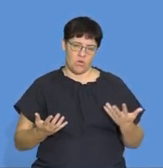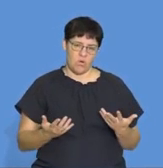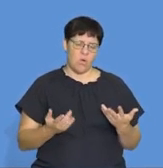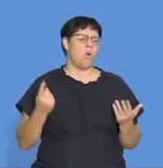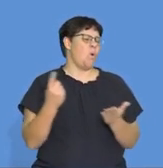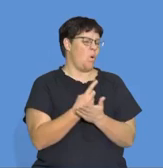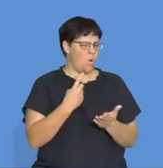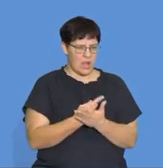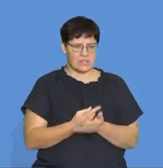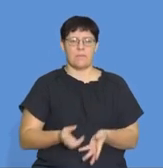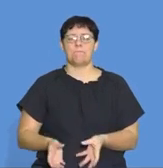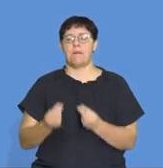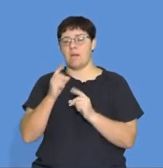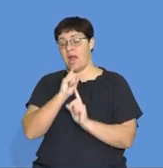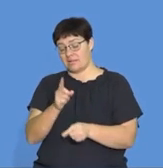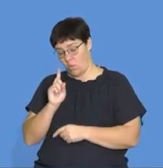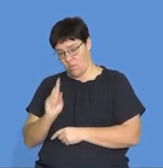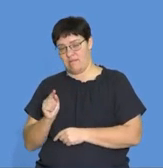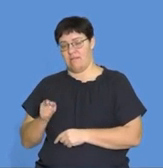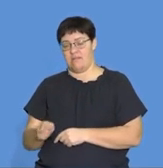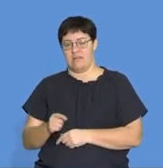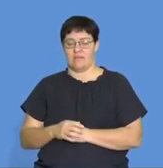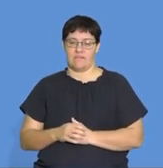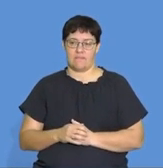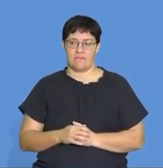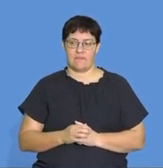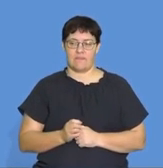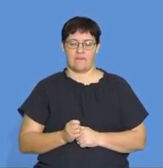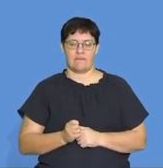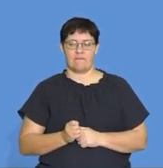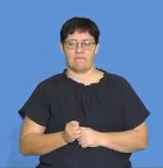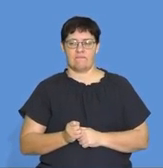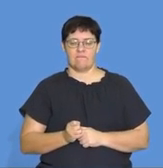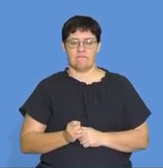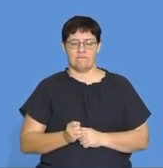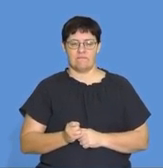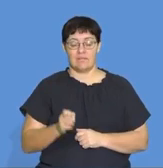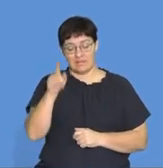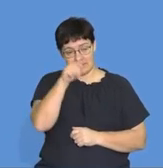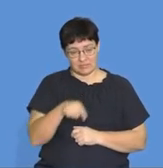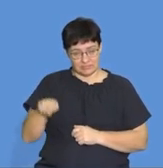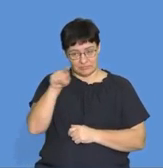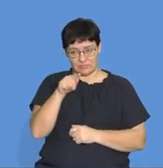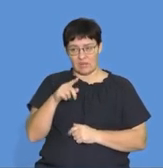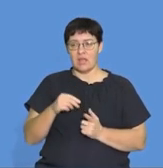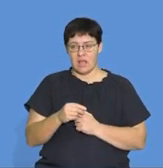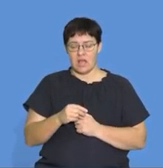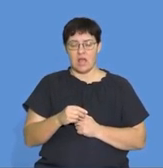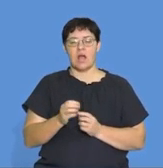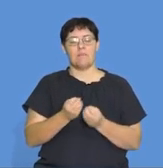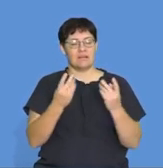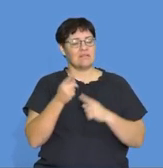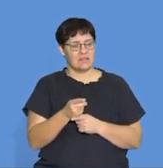times, you must get 1 as your final answer. And I will give this additive inverse, a